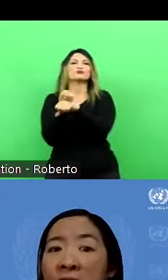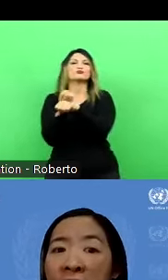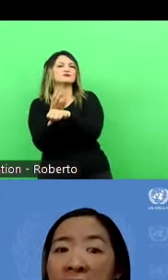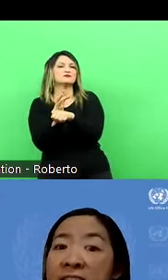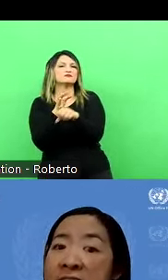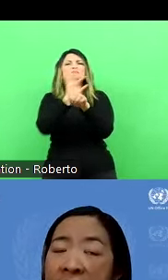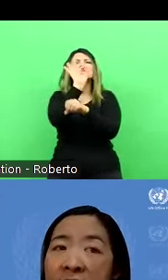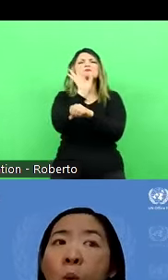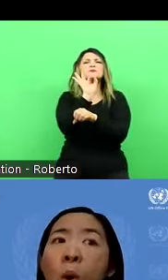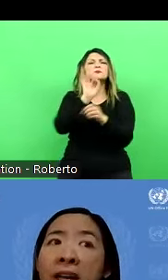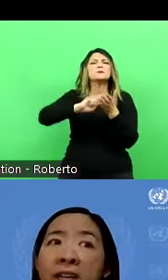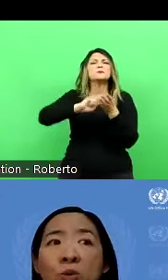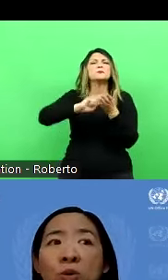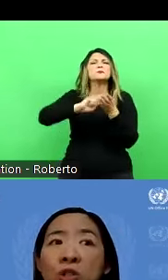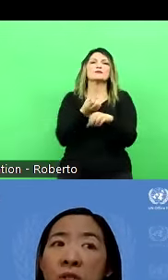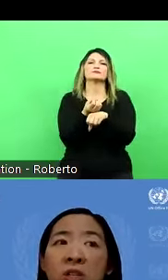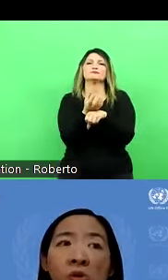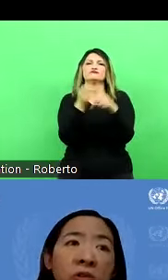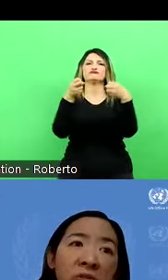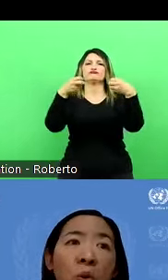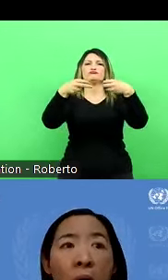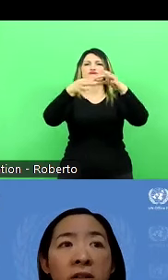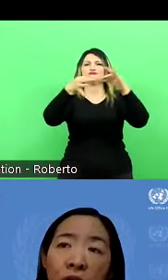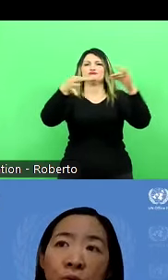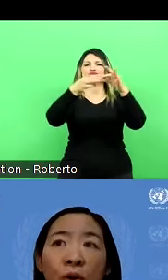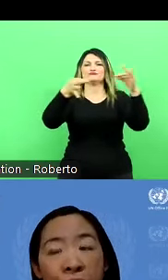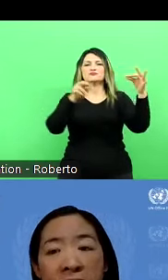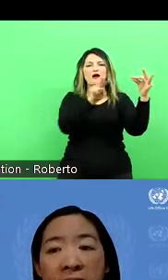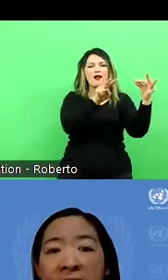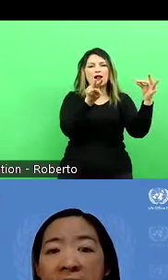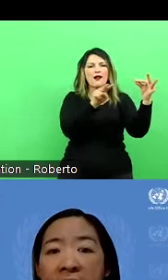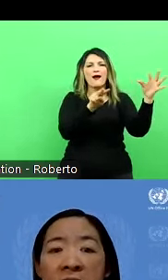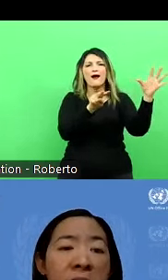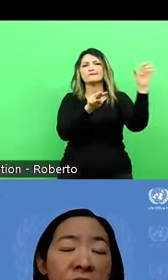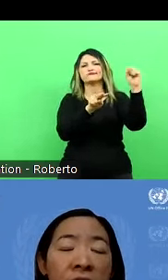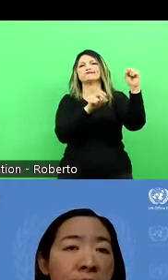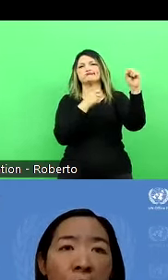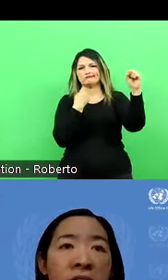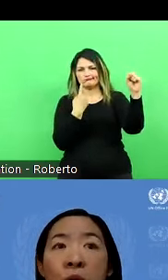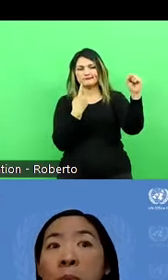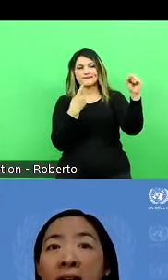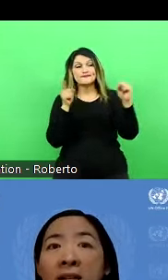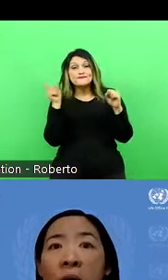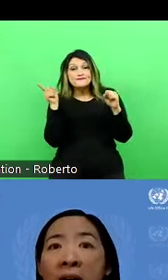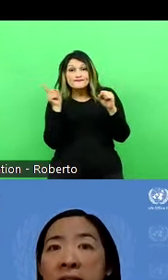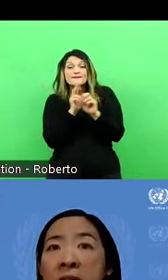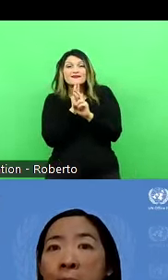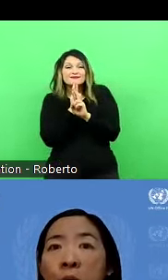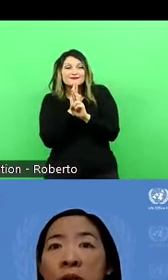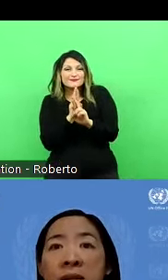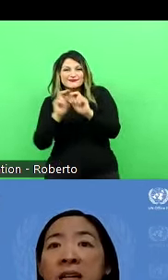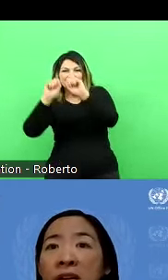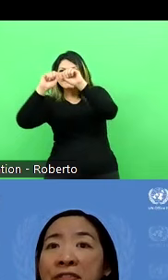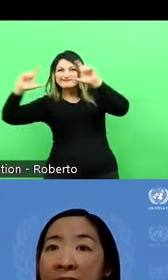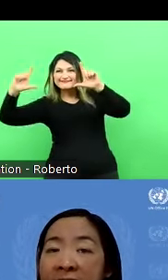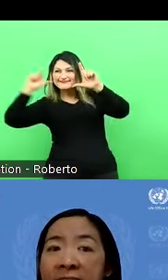to provide the evidence why you choose the score 0, 1, 2, or 3. And it's very important to back your answer up with